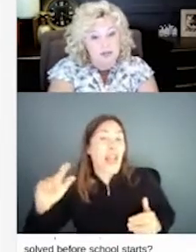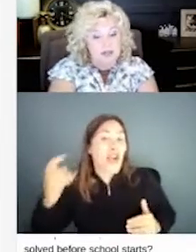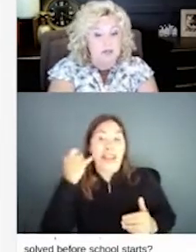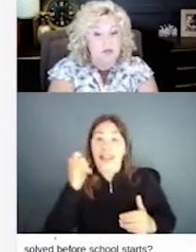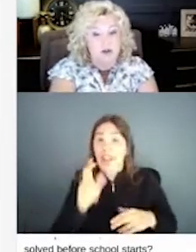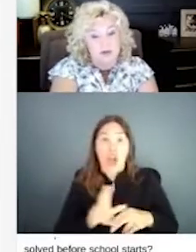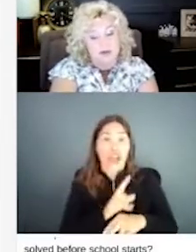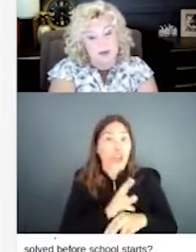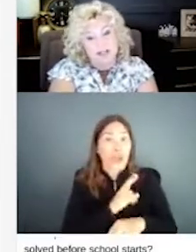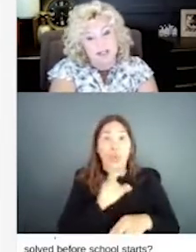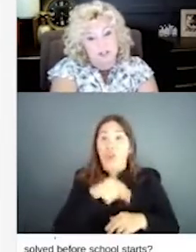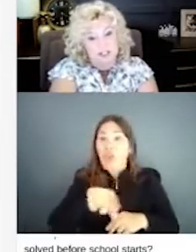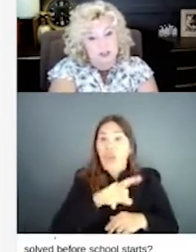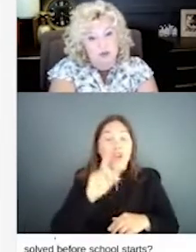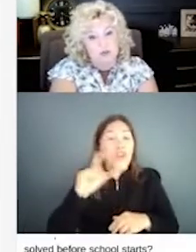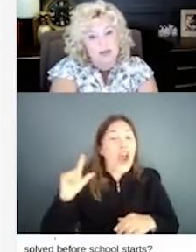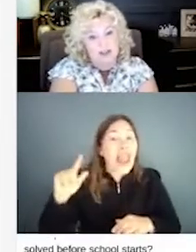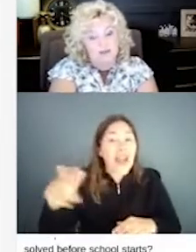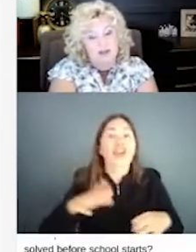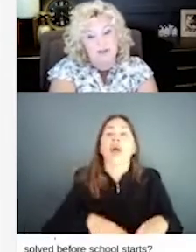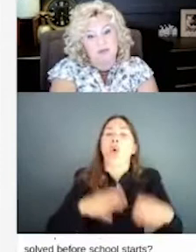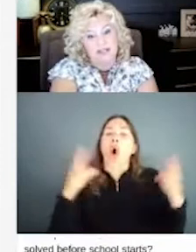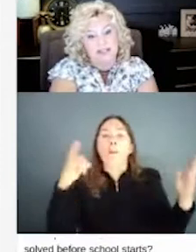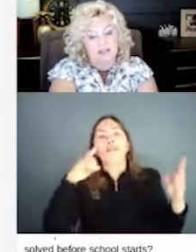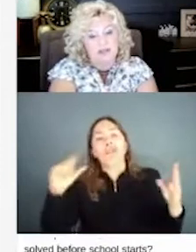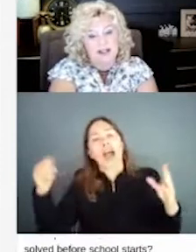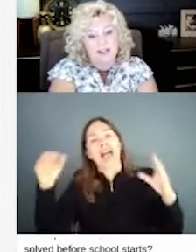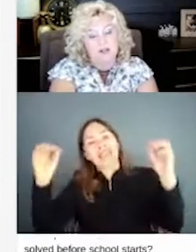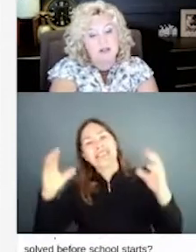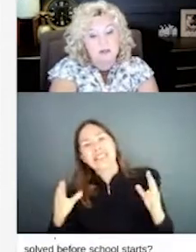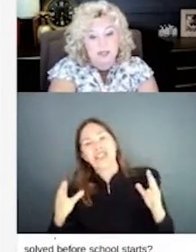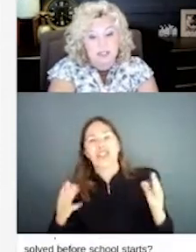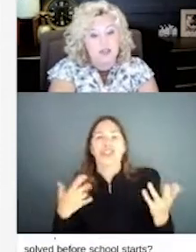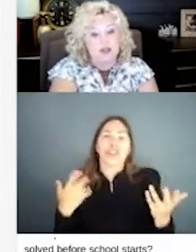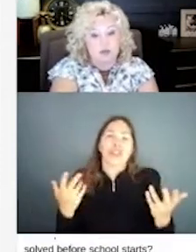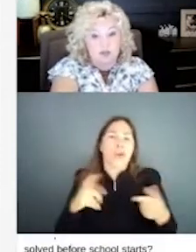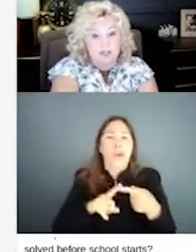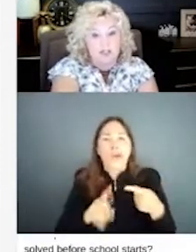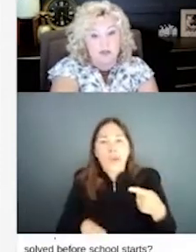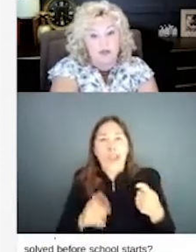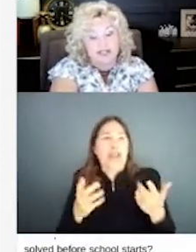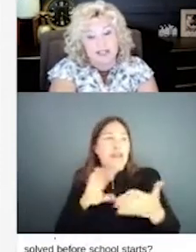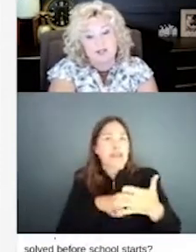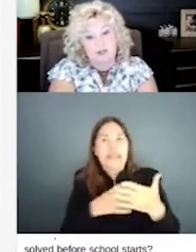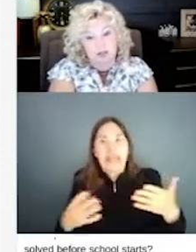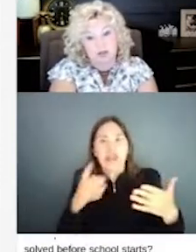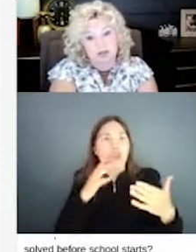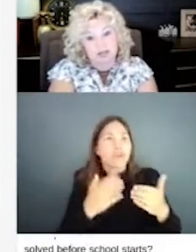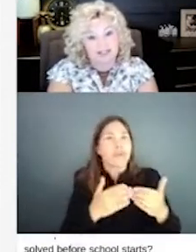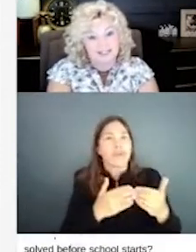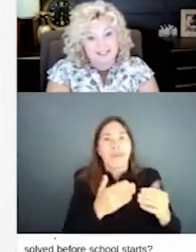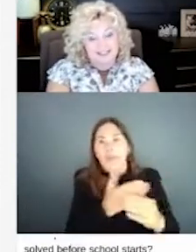that will open spots for teachers who may not have been able to plan in advance, or maybe teachers who are trying to do a retake for their